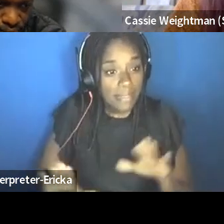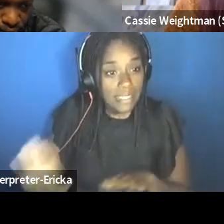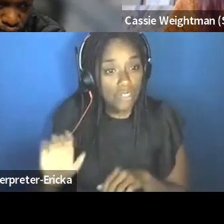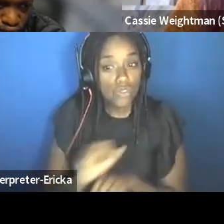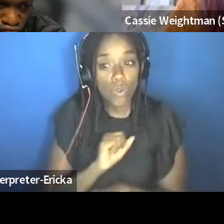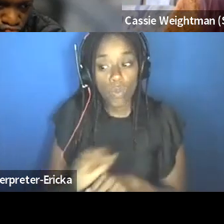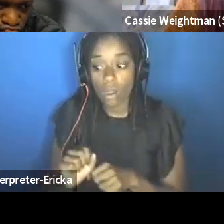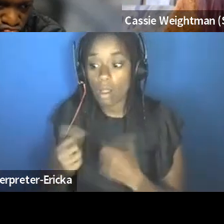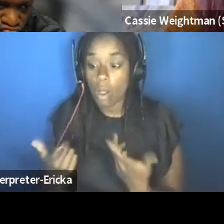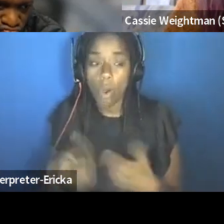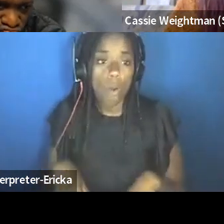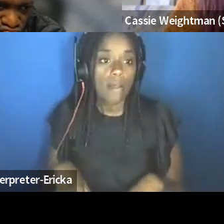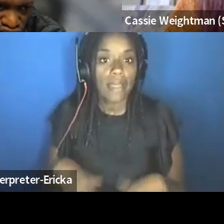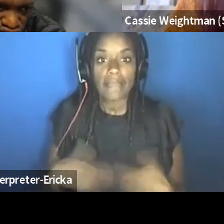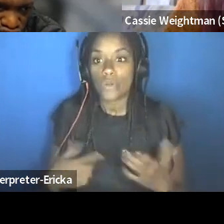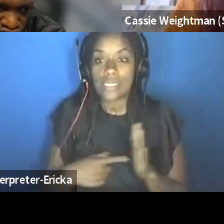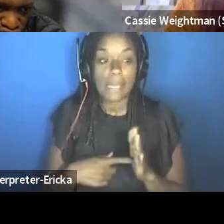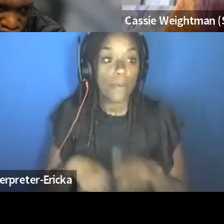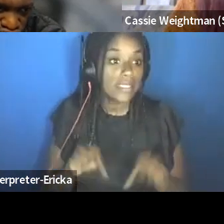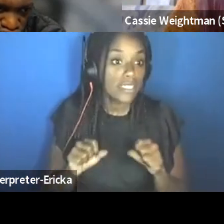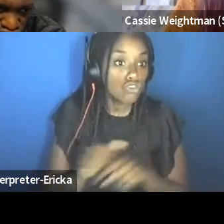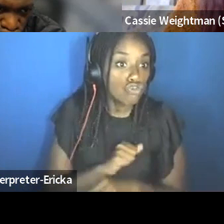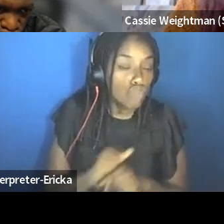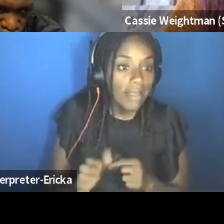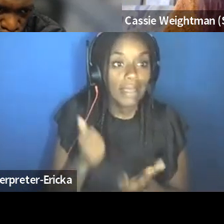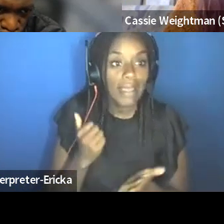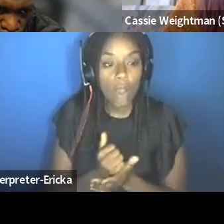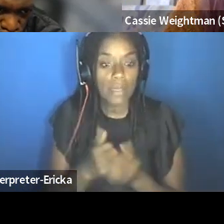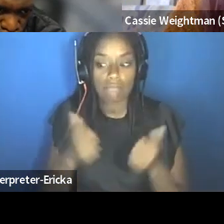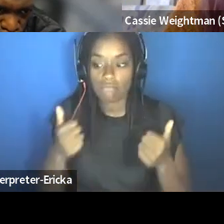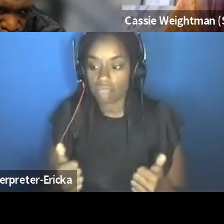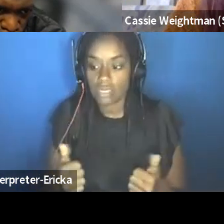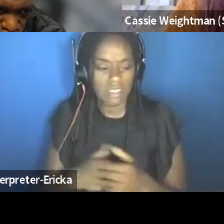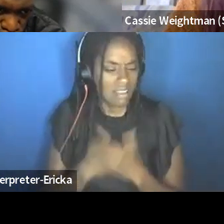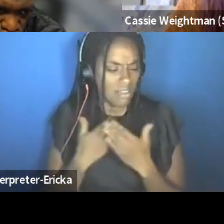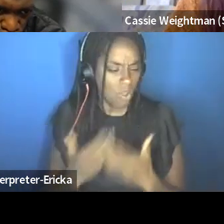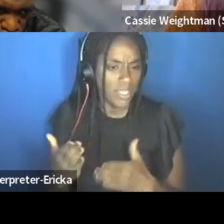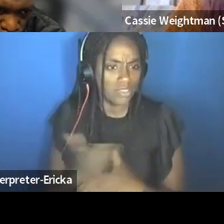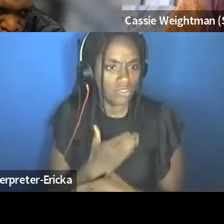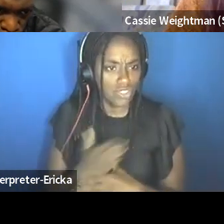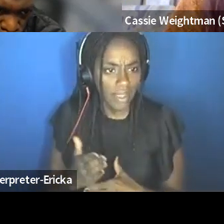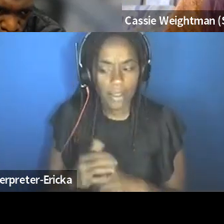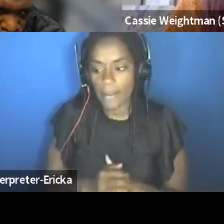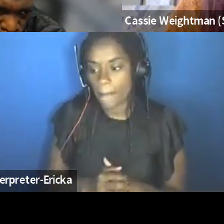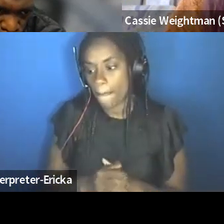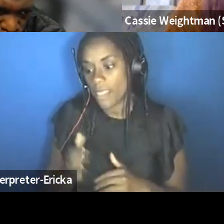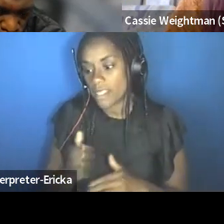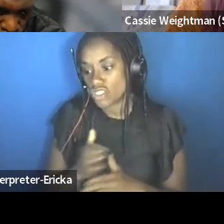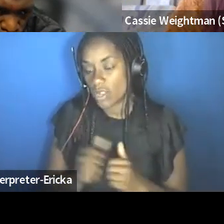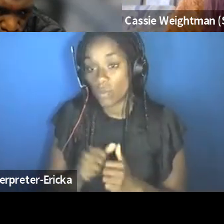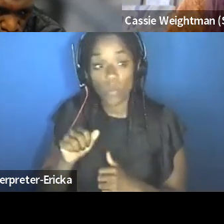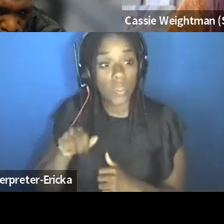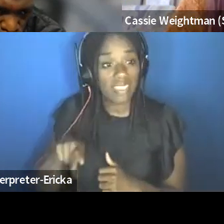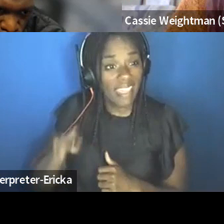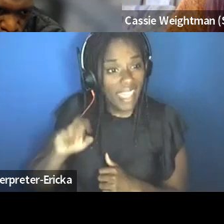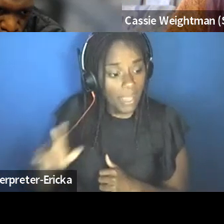took a training, it really helped me to stay centered, to know how to deal with crisis, share those with April, even after, to